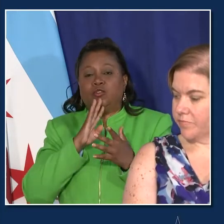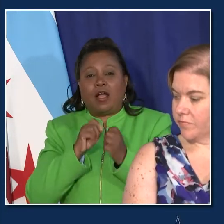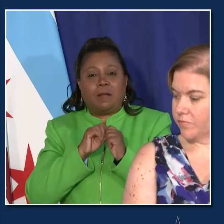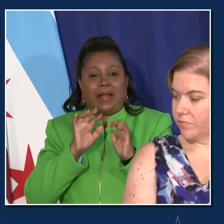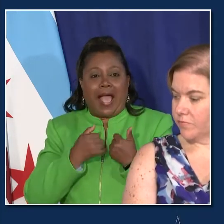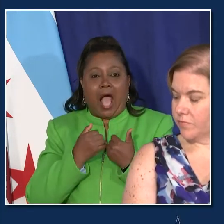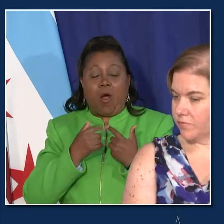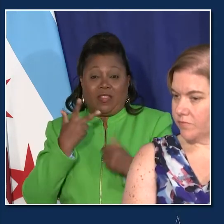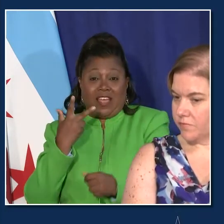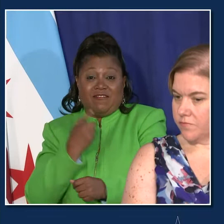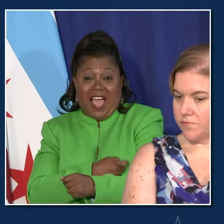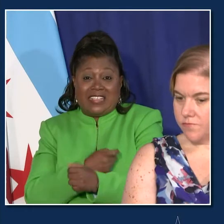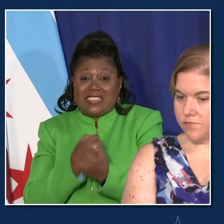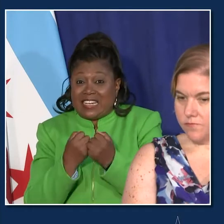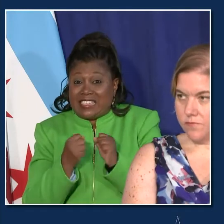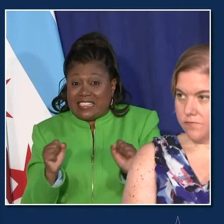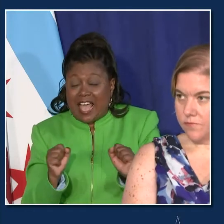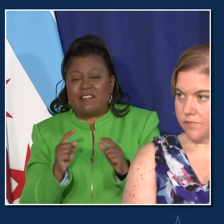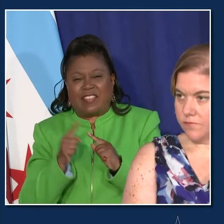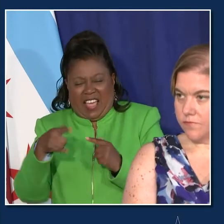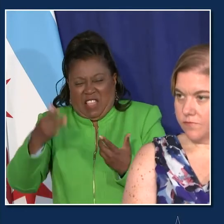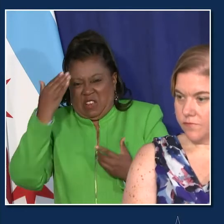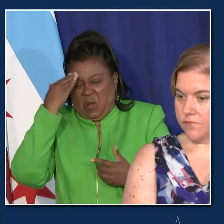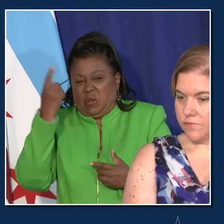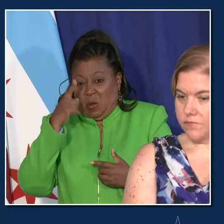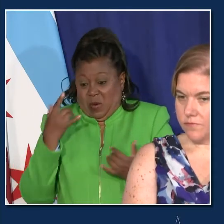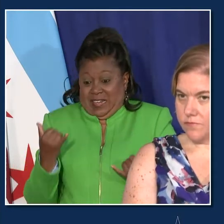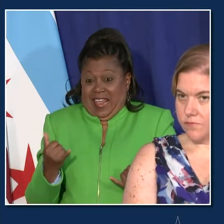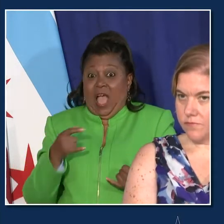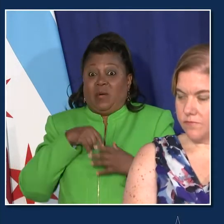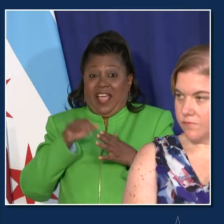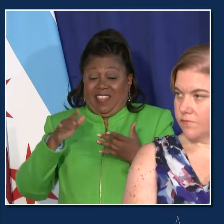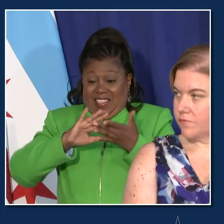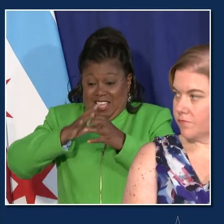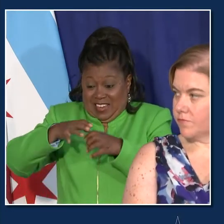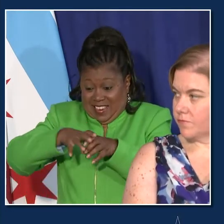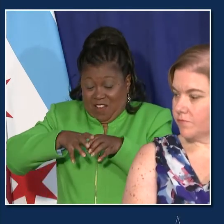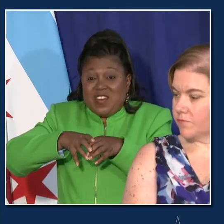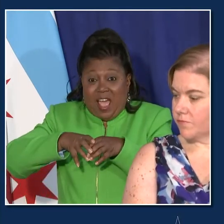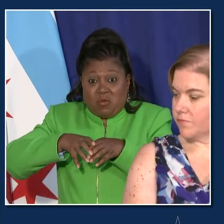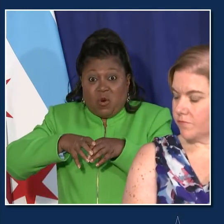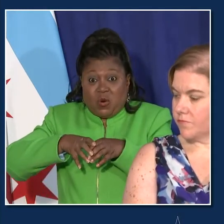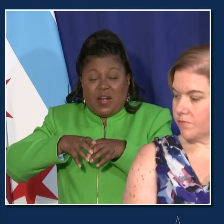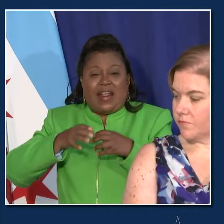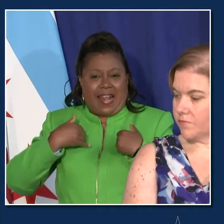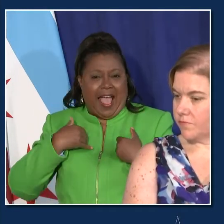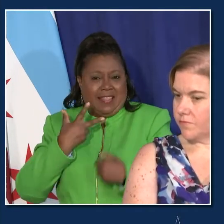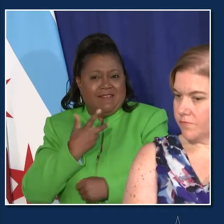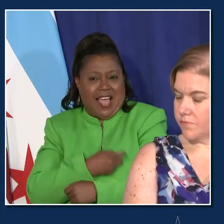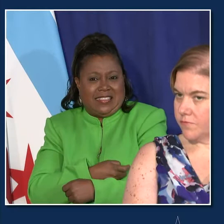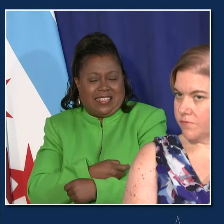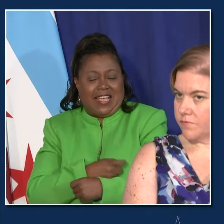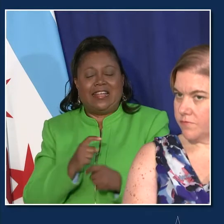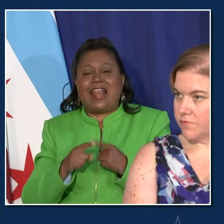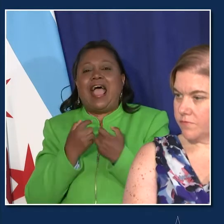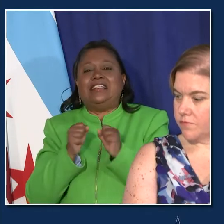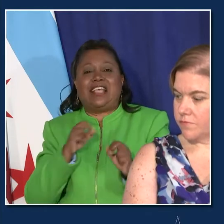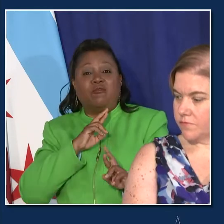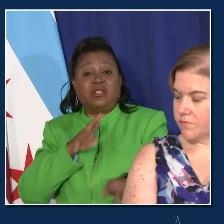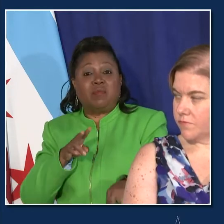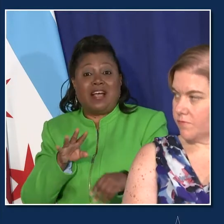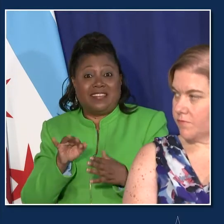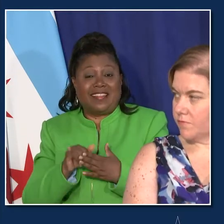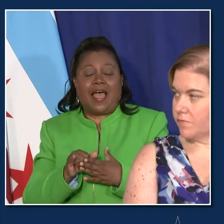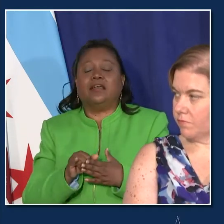how the vaccine is safe, and that they know someone now in their network that has had the vaccine and had a safe reaction to